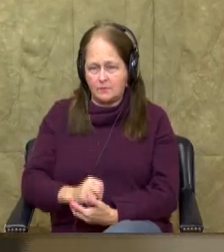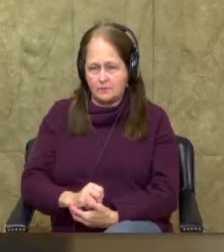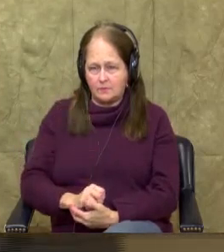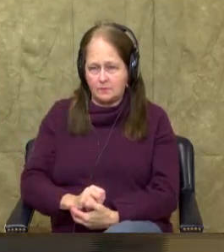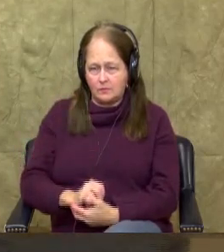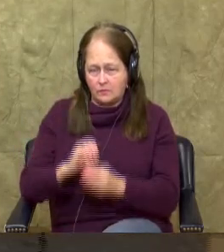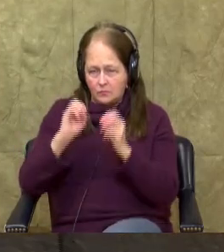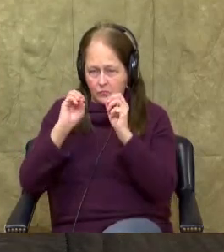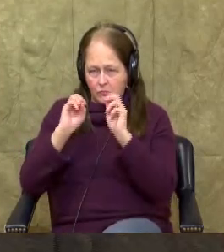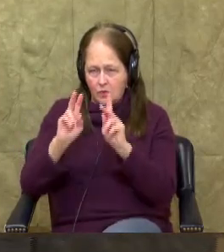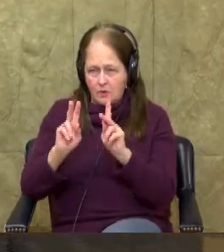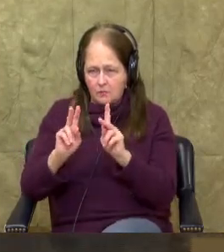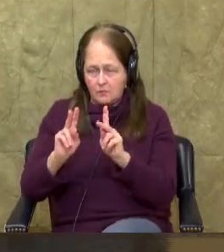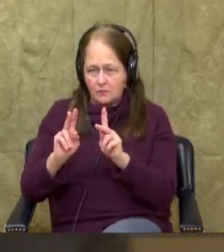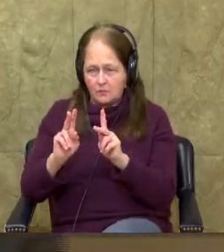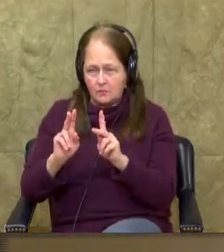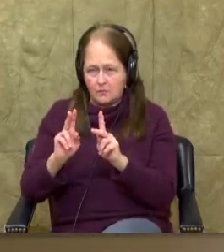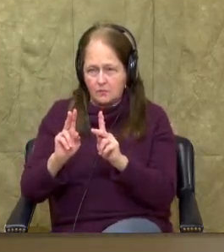Okay?